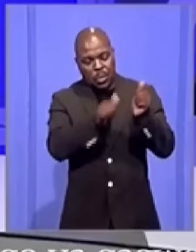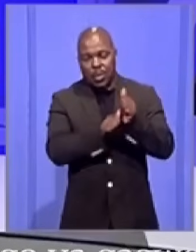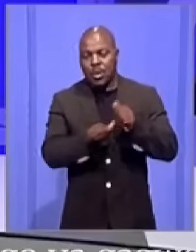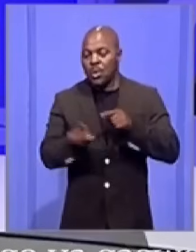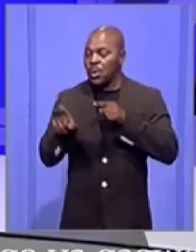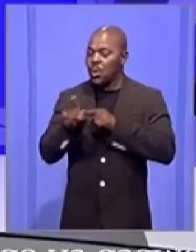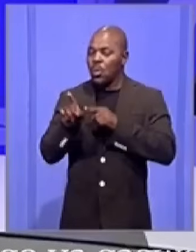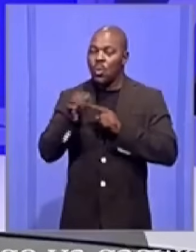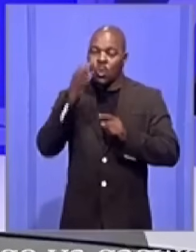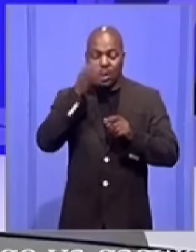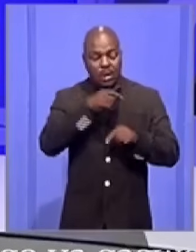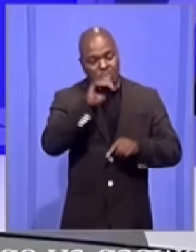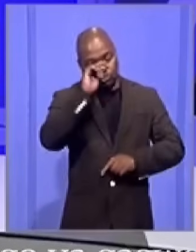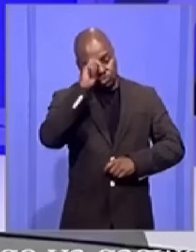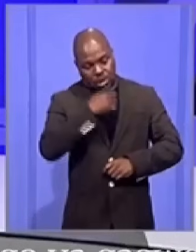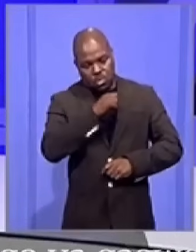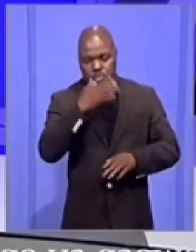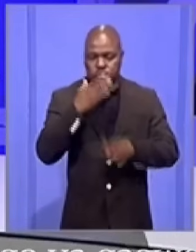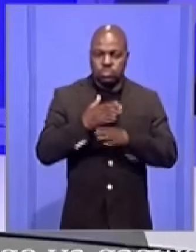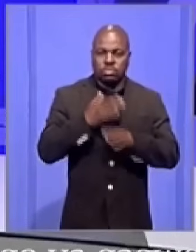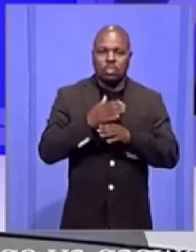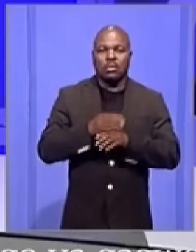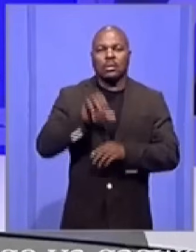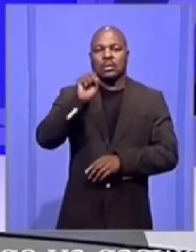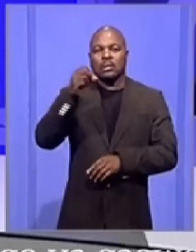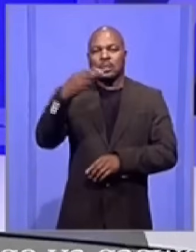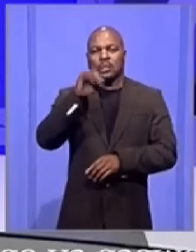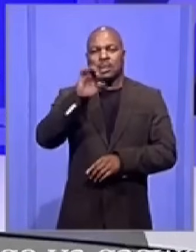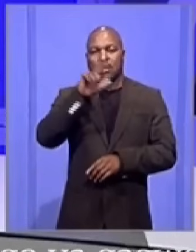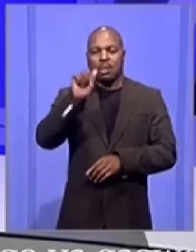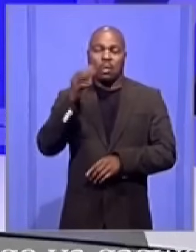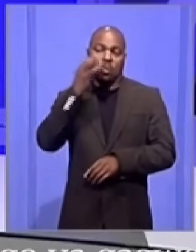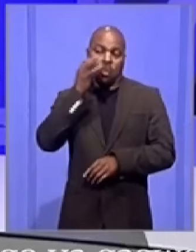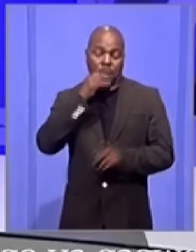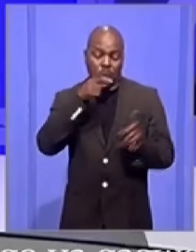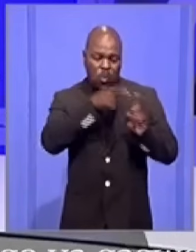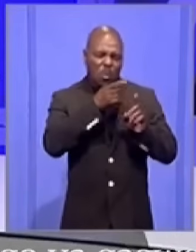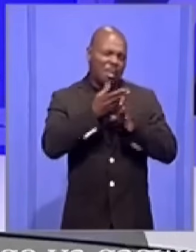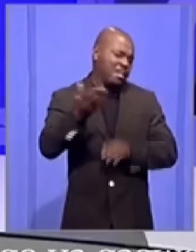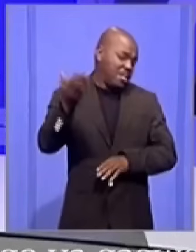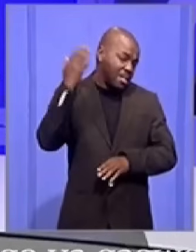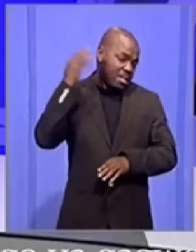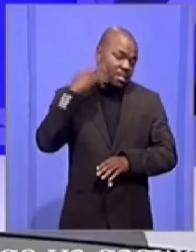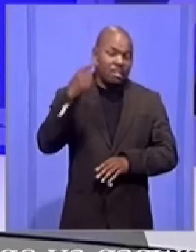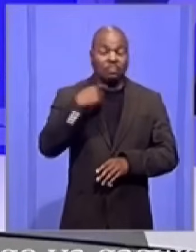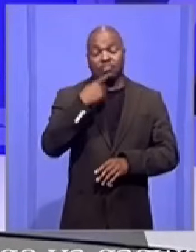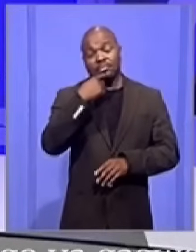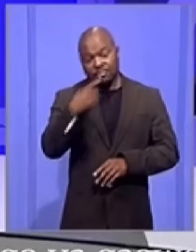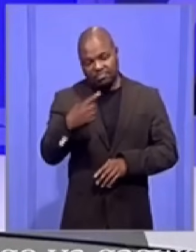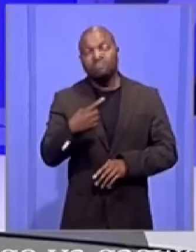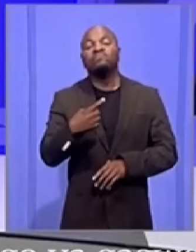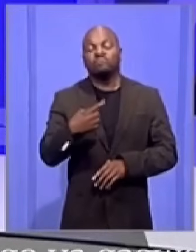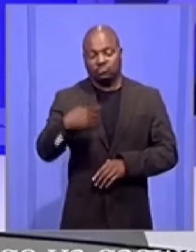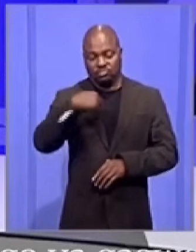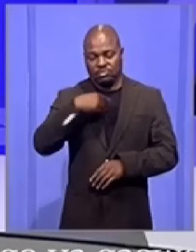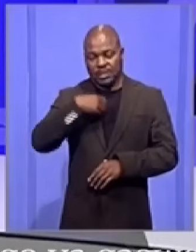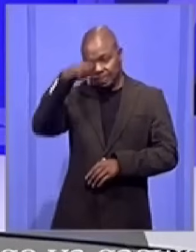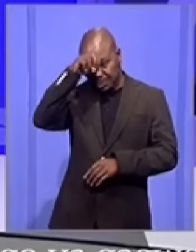ka bokamoso bja gagwe Sheila Mbonambi o re Bongi o ile a bolela mengwageng ya go feta gore o tla ba karolo